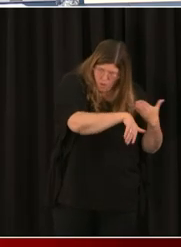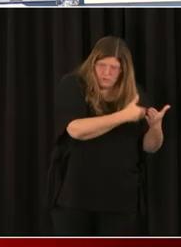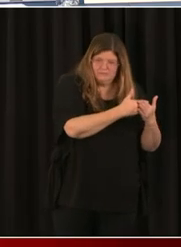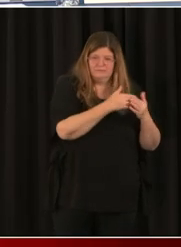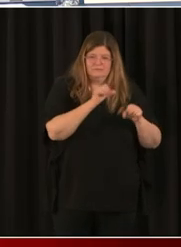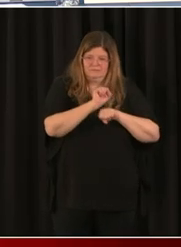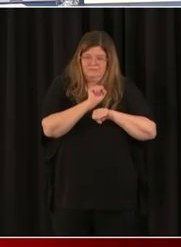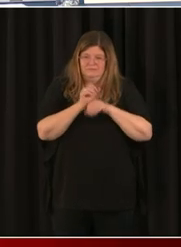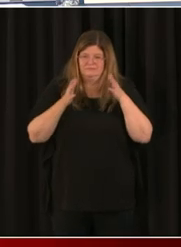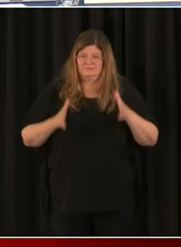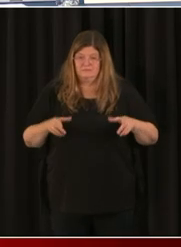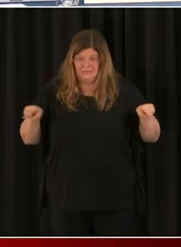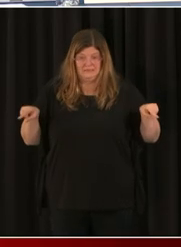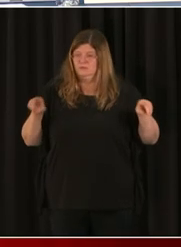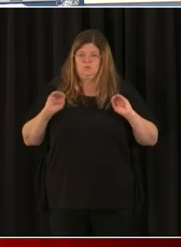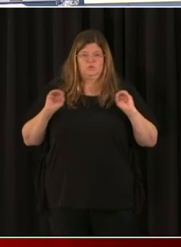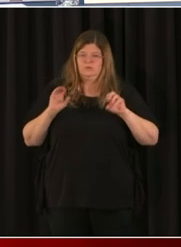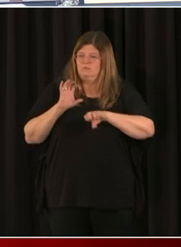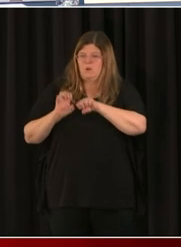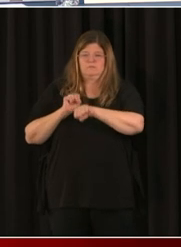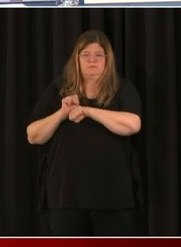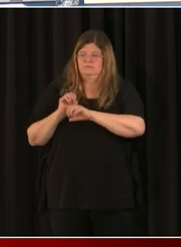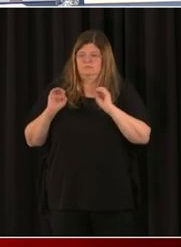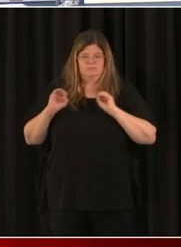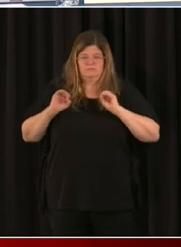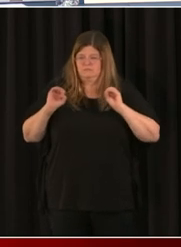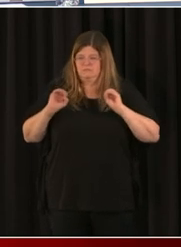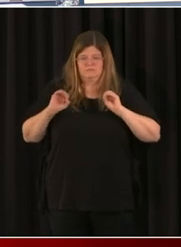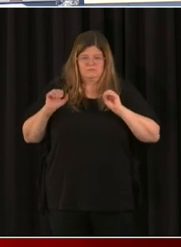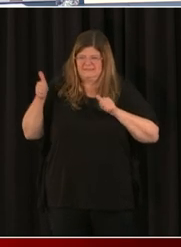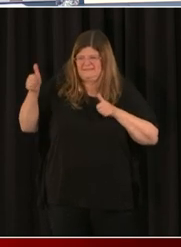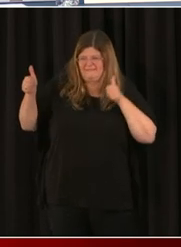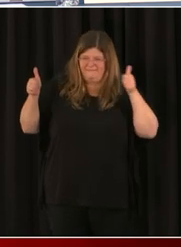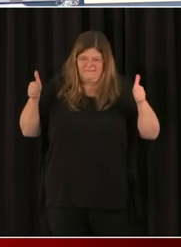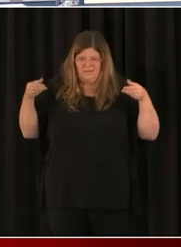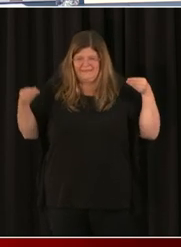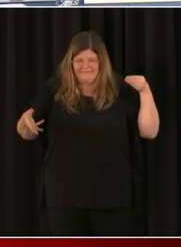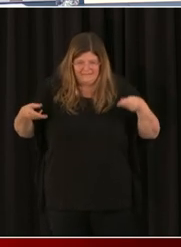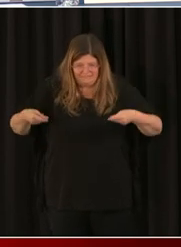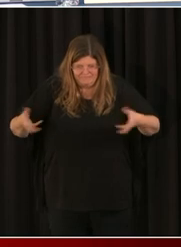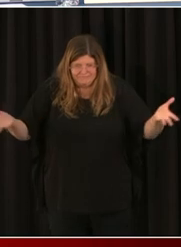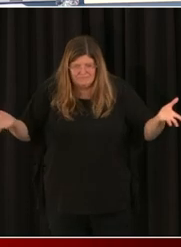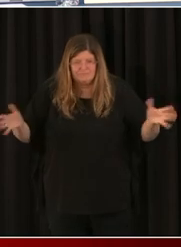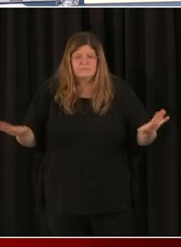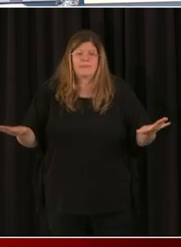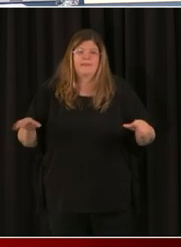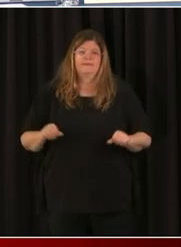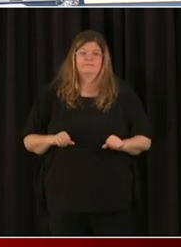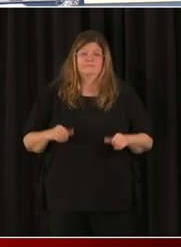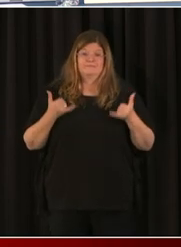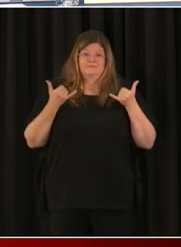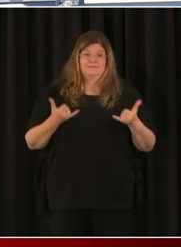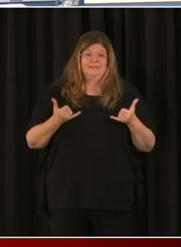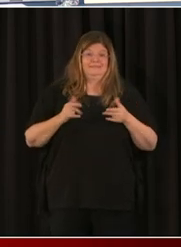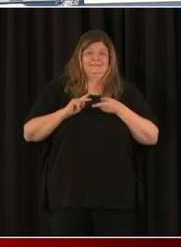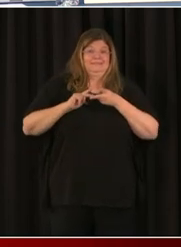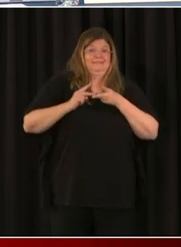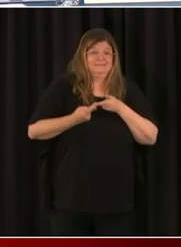they do not schedule for those appointments through vaccinate.dc.gov. There's